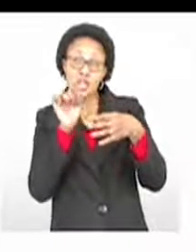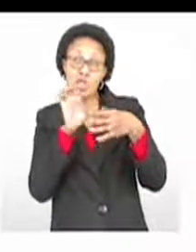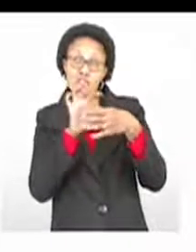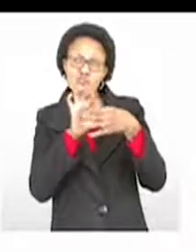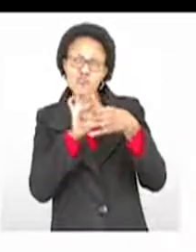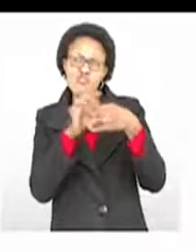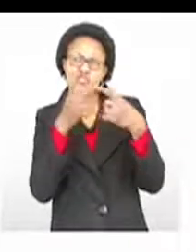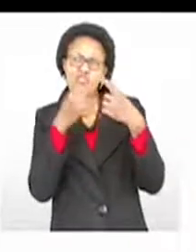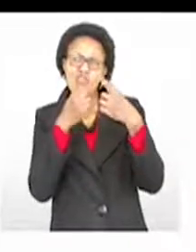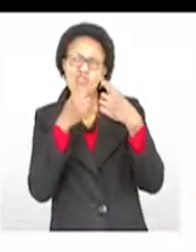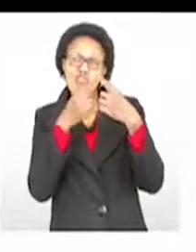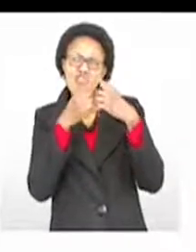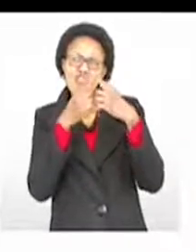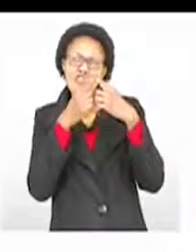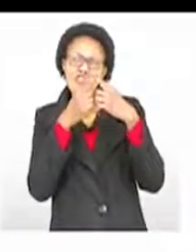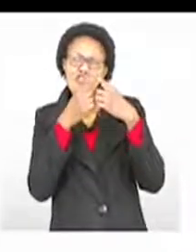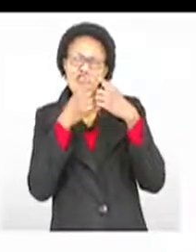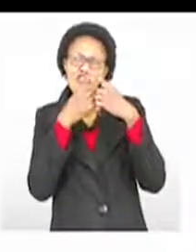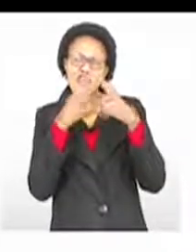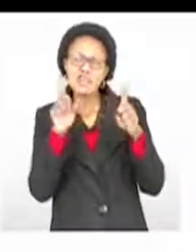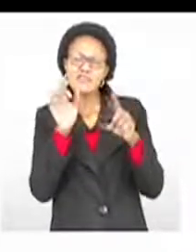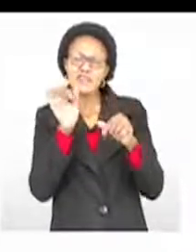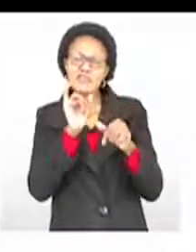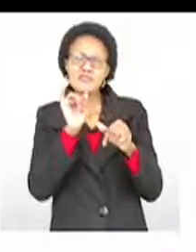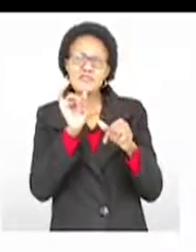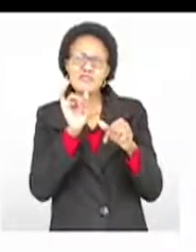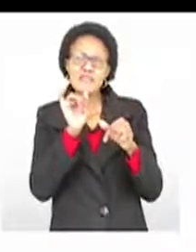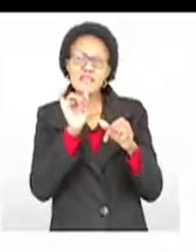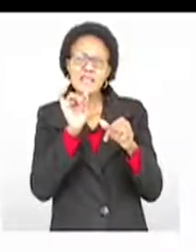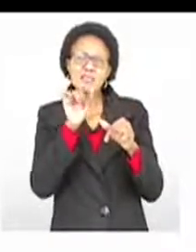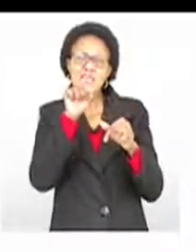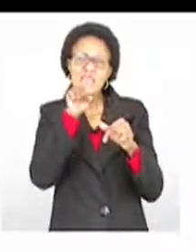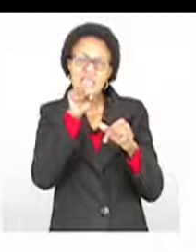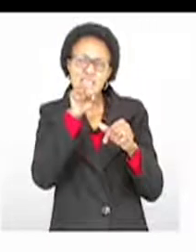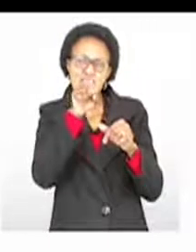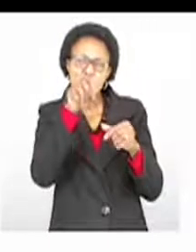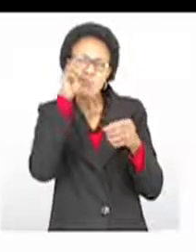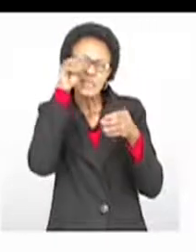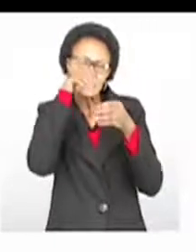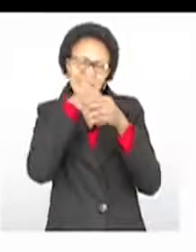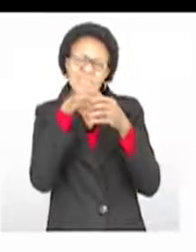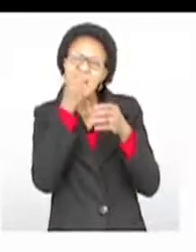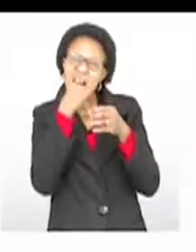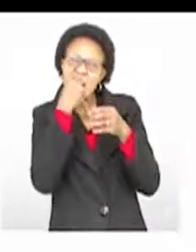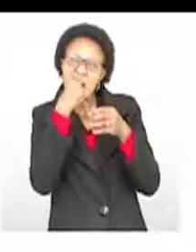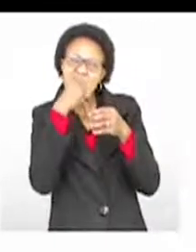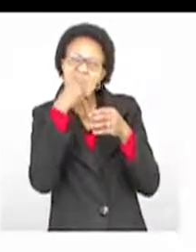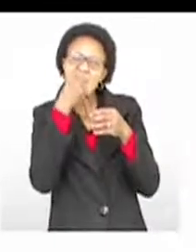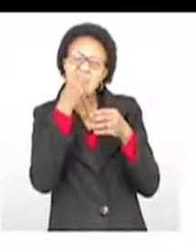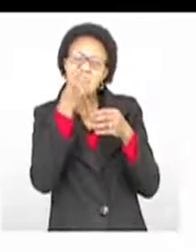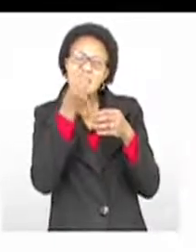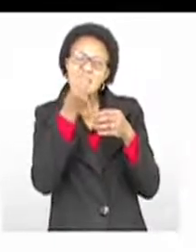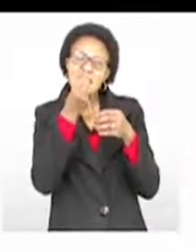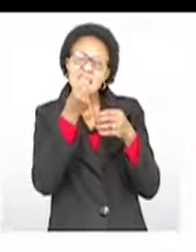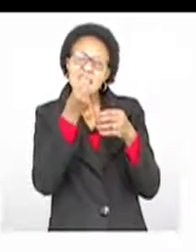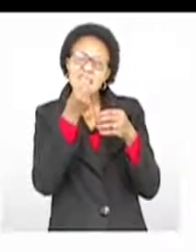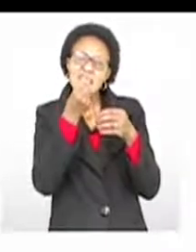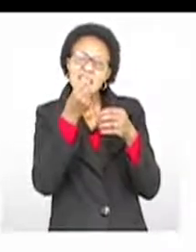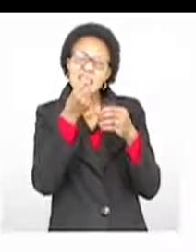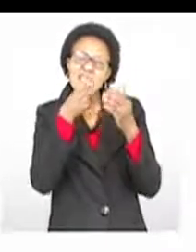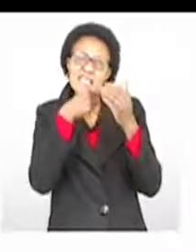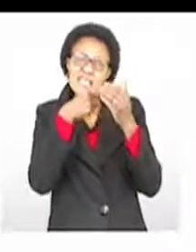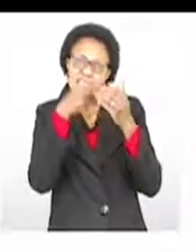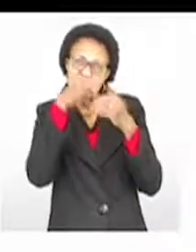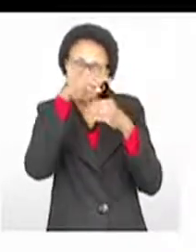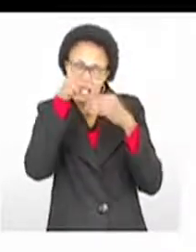see in the apple that the worm is inside. So the opposite of inside must